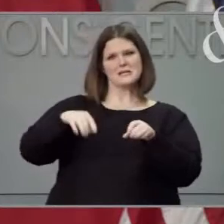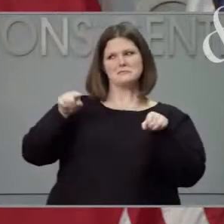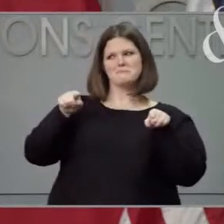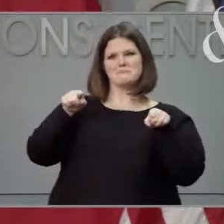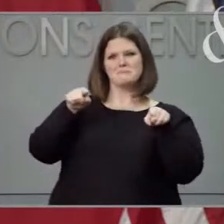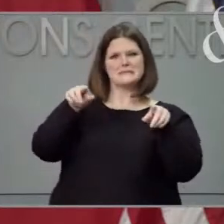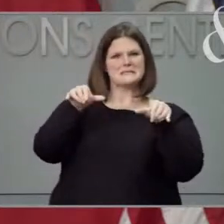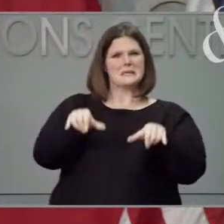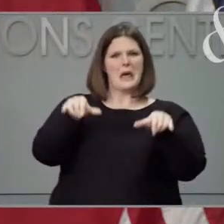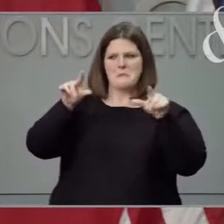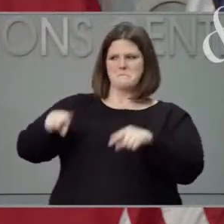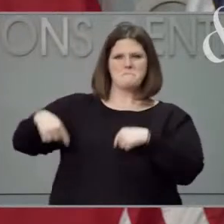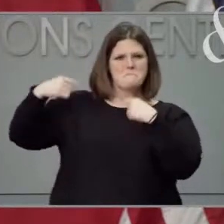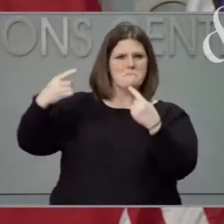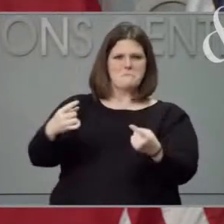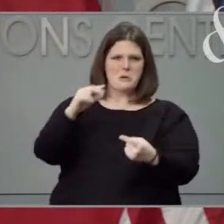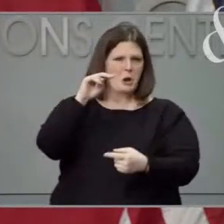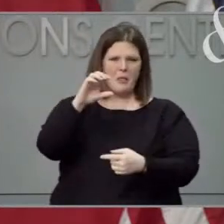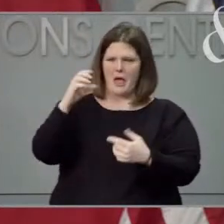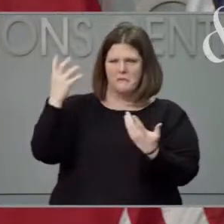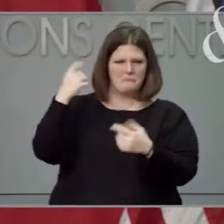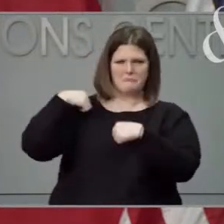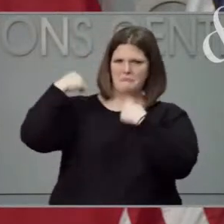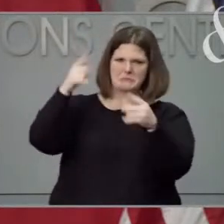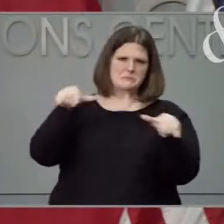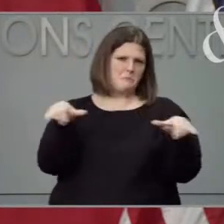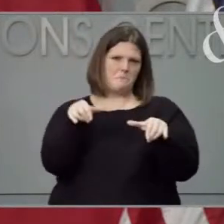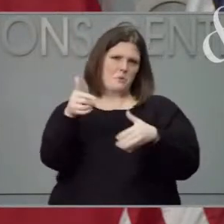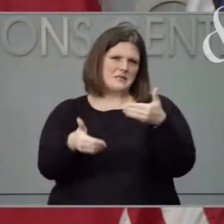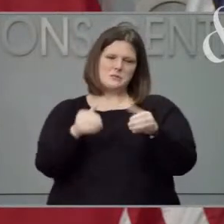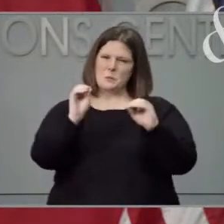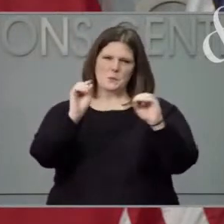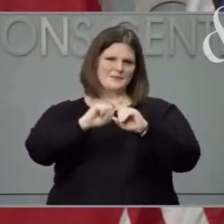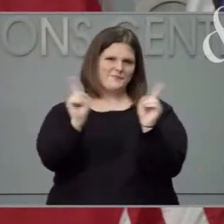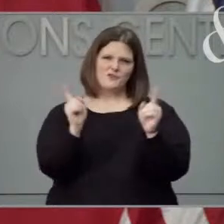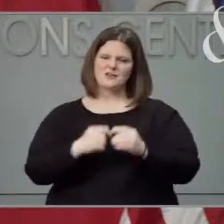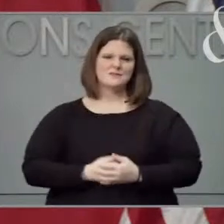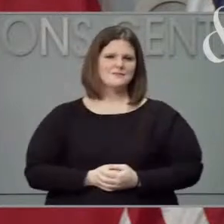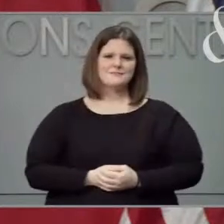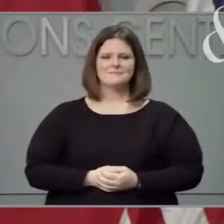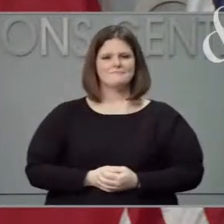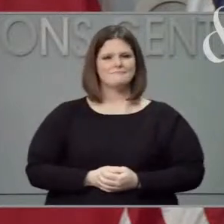what we have done in North Carolina for some time now.